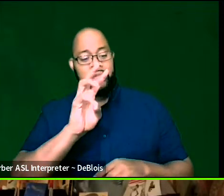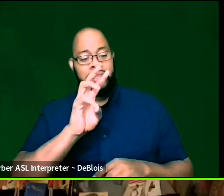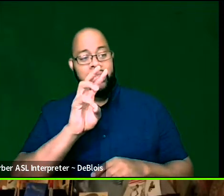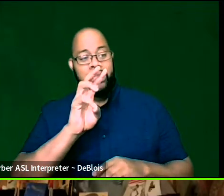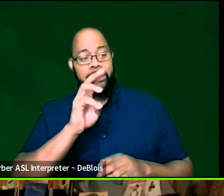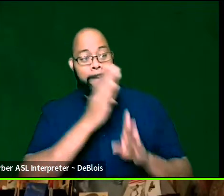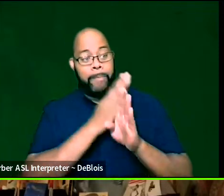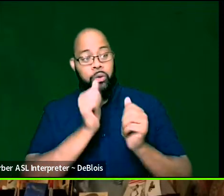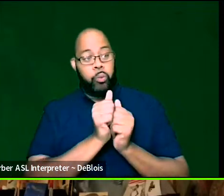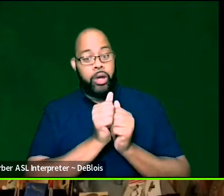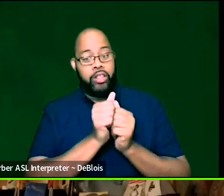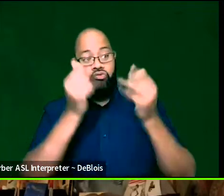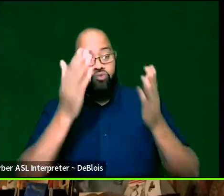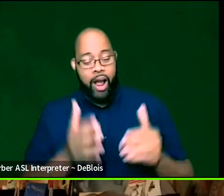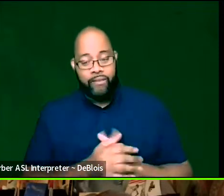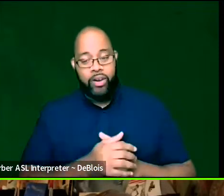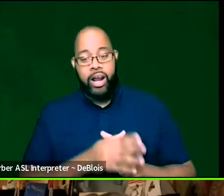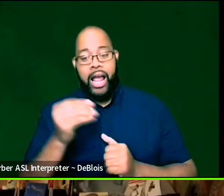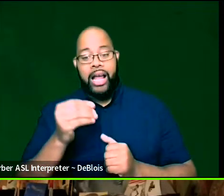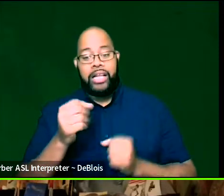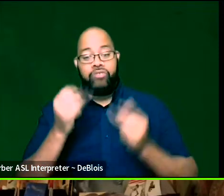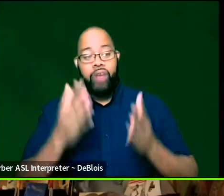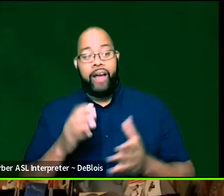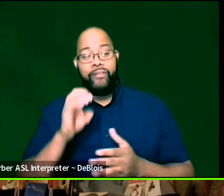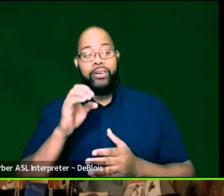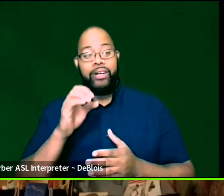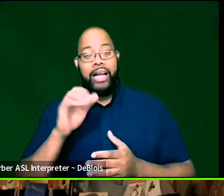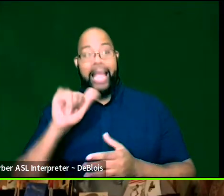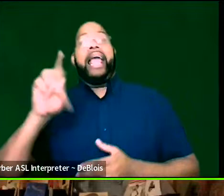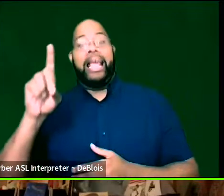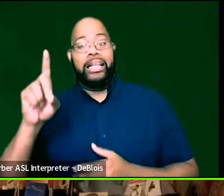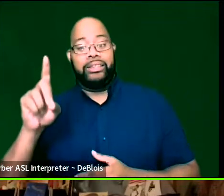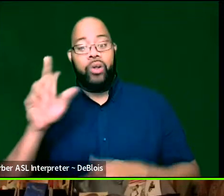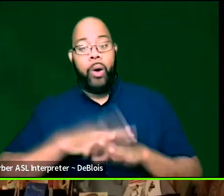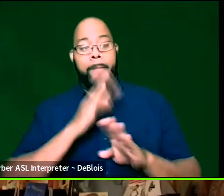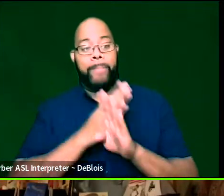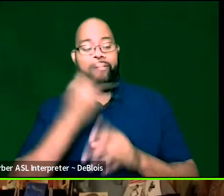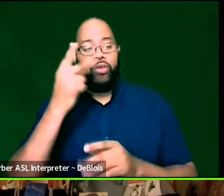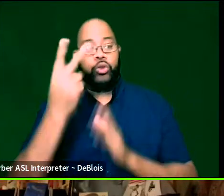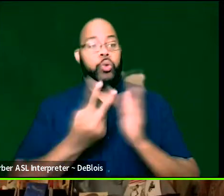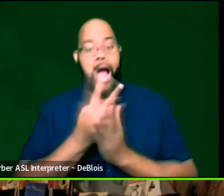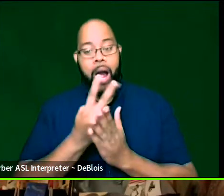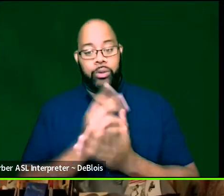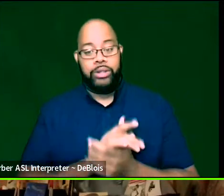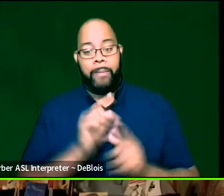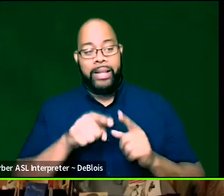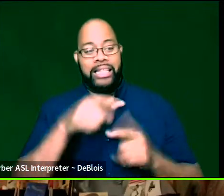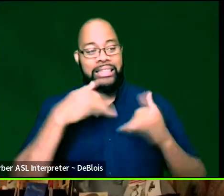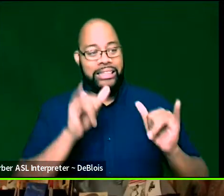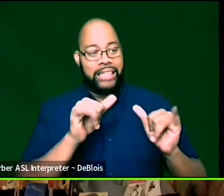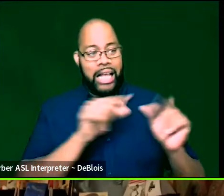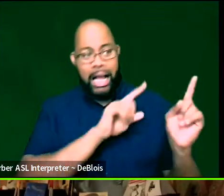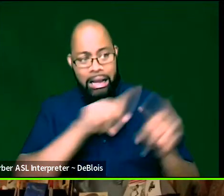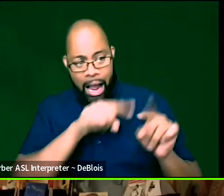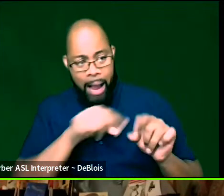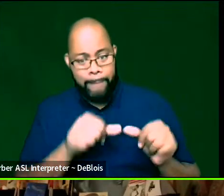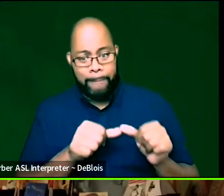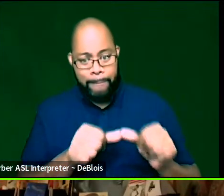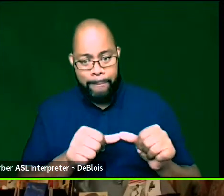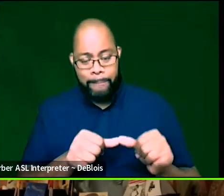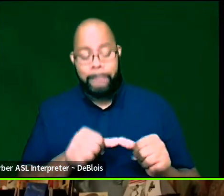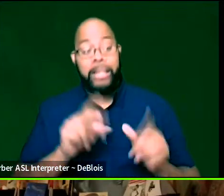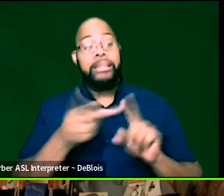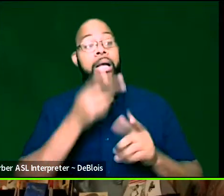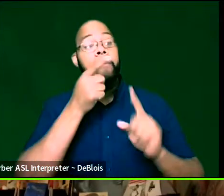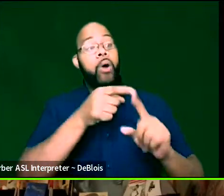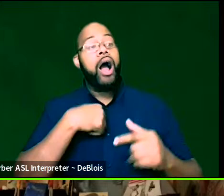bus with a driver and a driver's aide on a bus for 2 hours, but they're still coming. The second